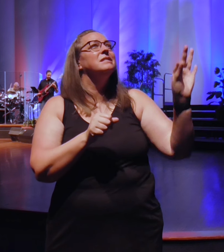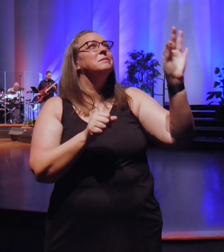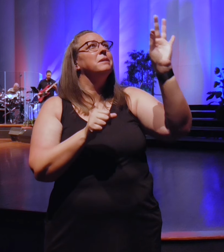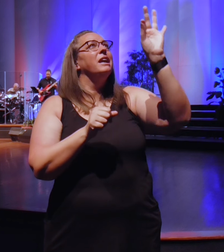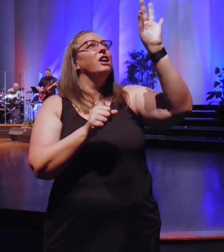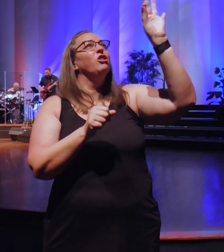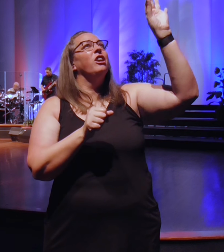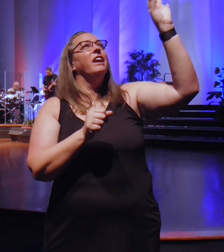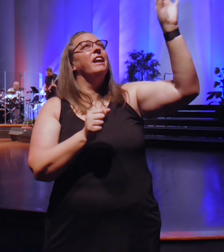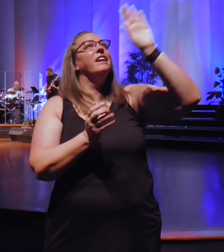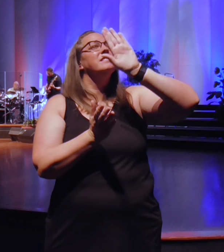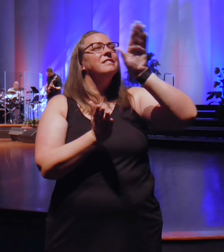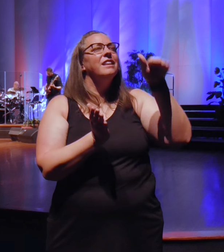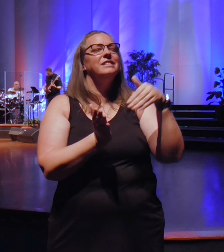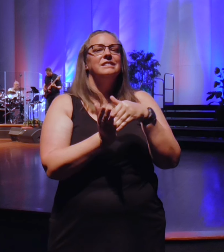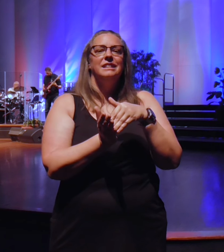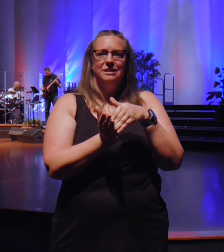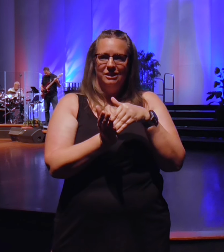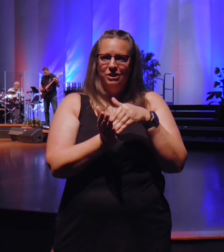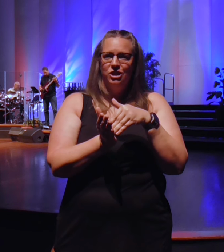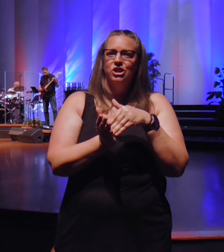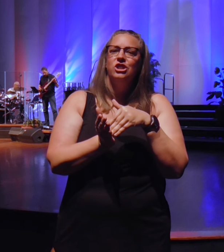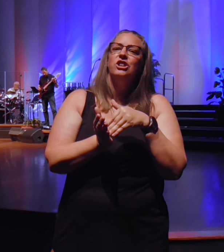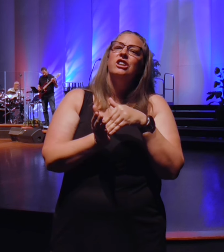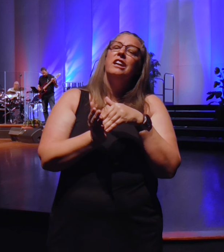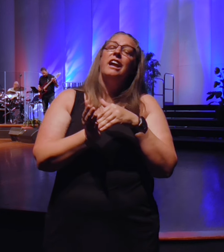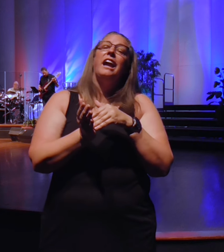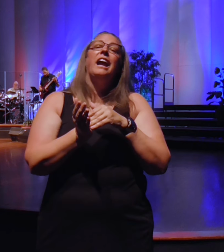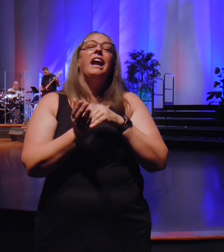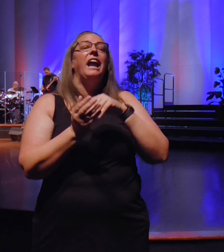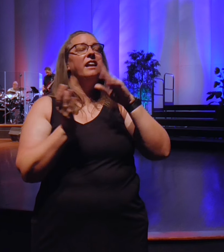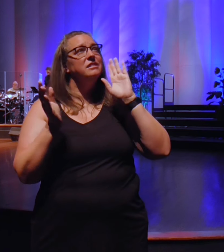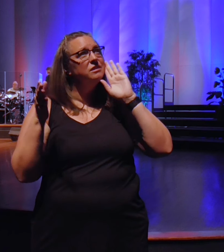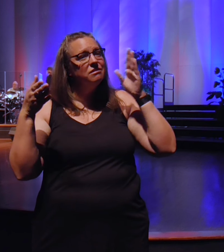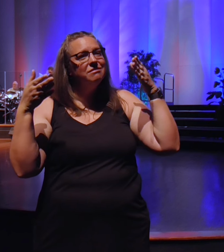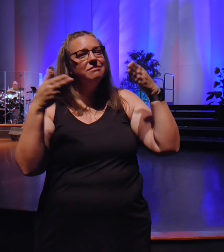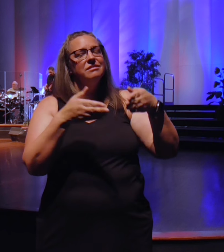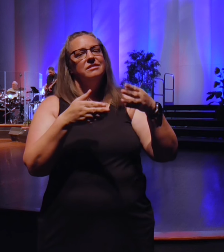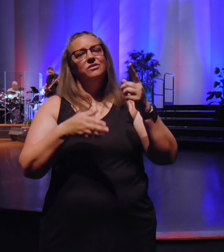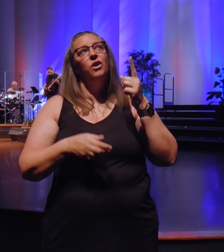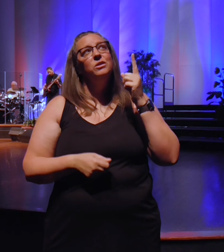the center. It's all about you,